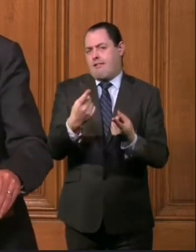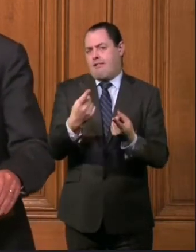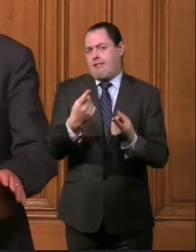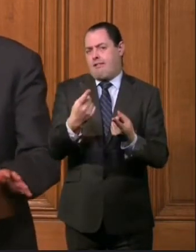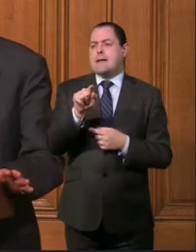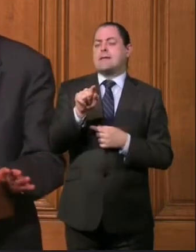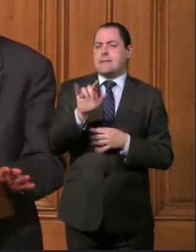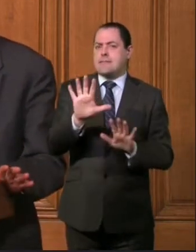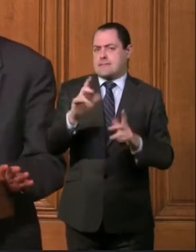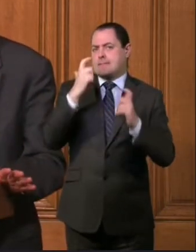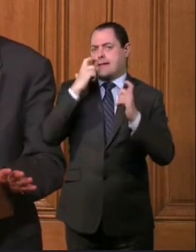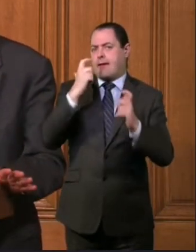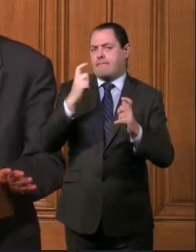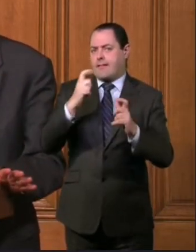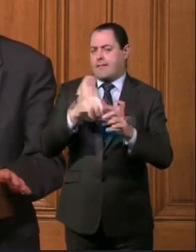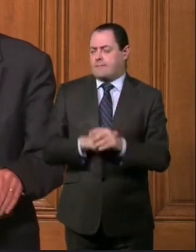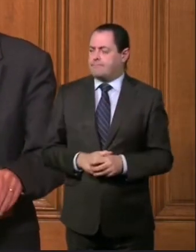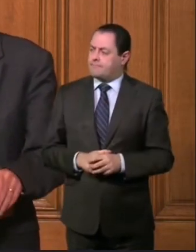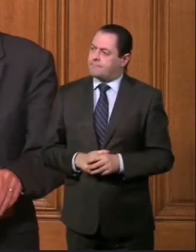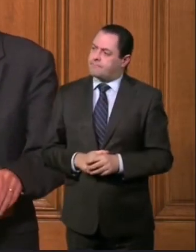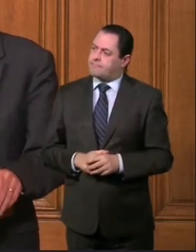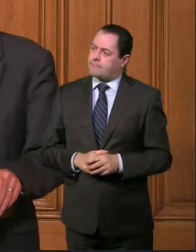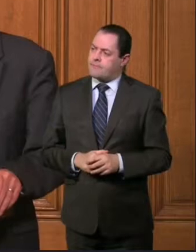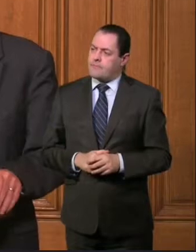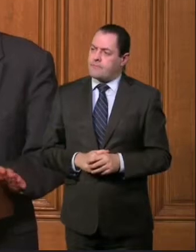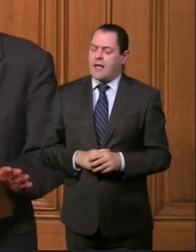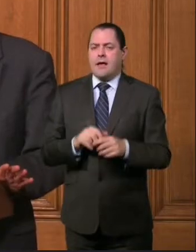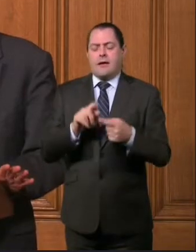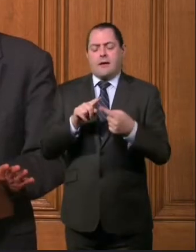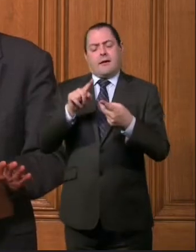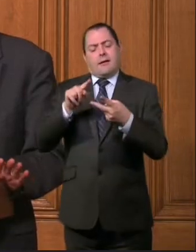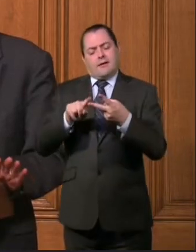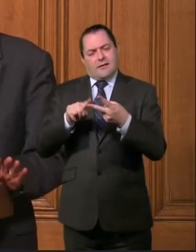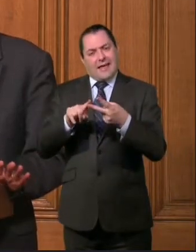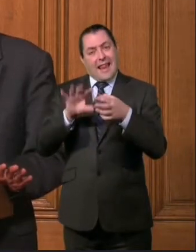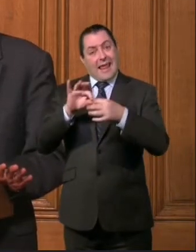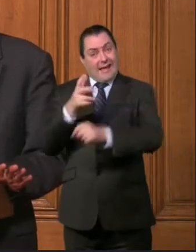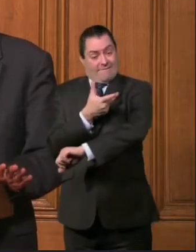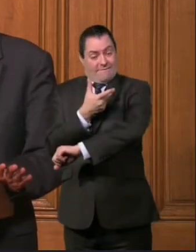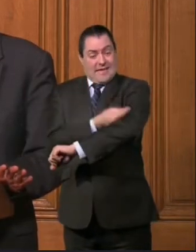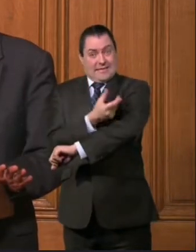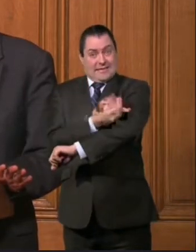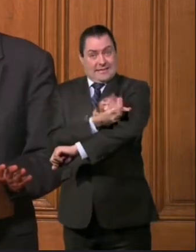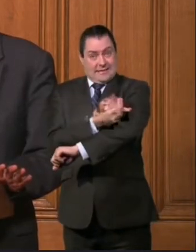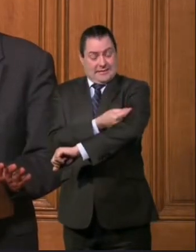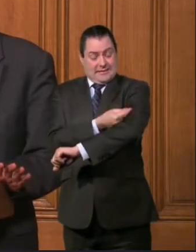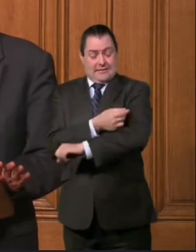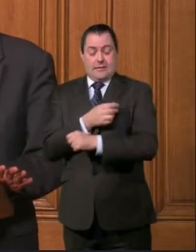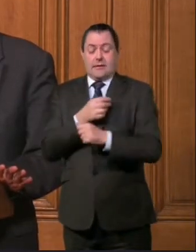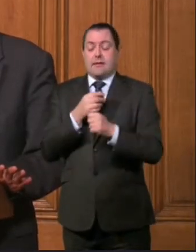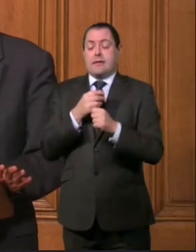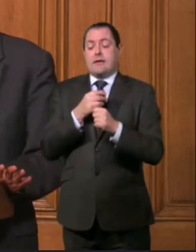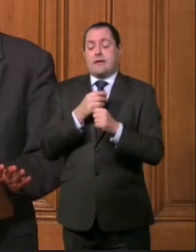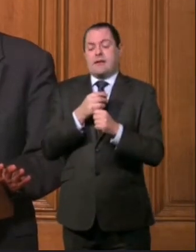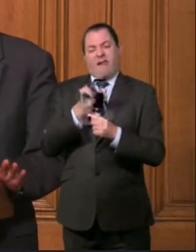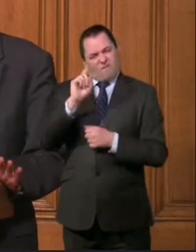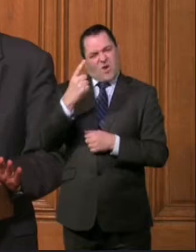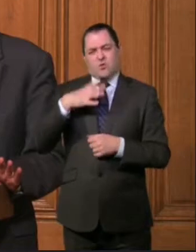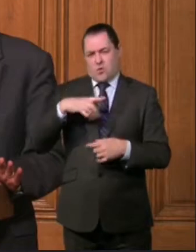me say also a word about vaccines. The first is that there's increasing evidence from